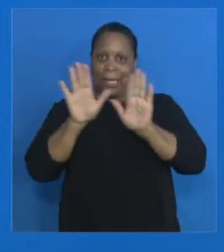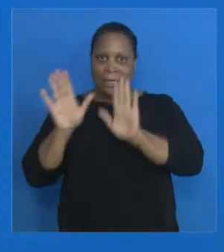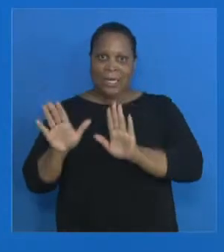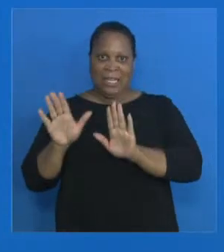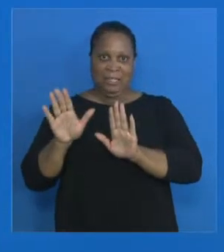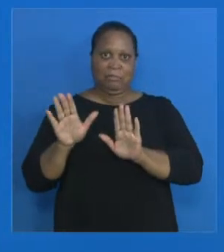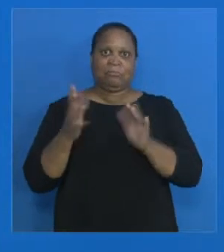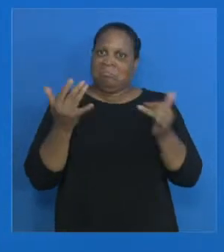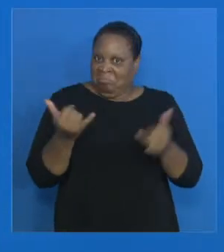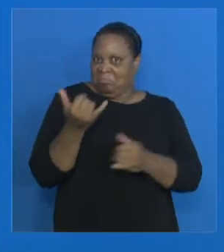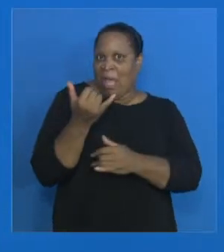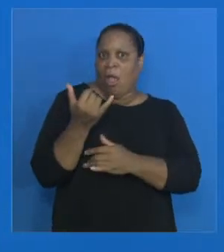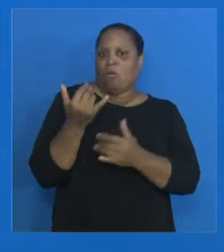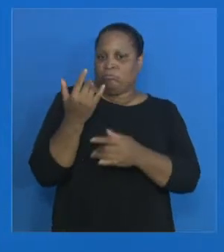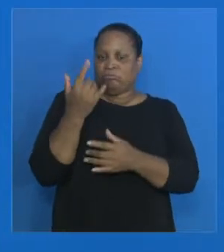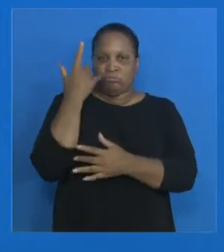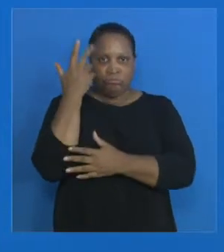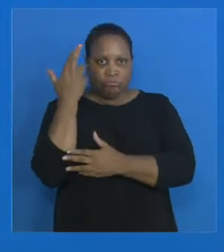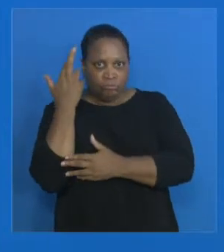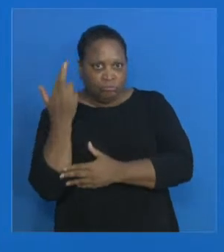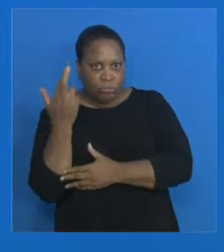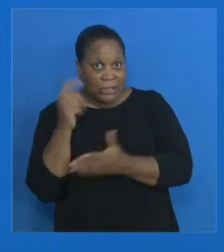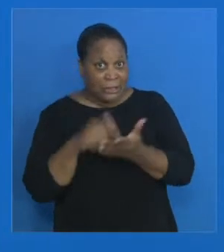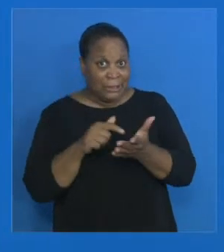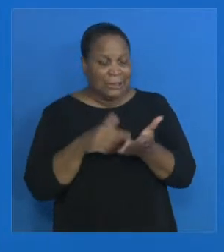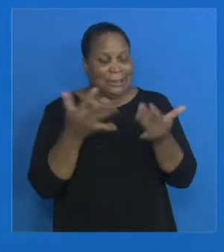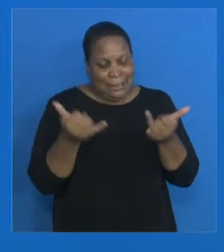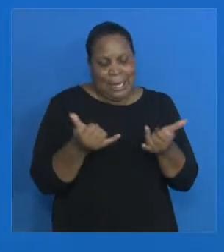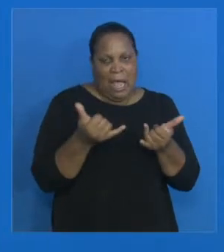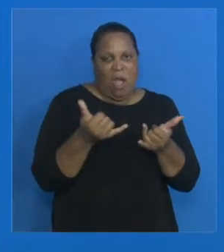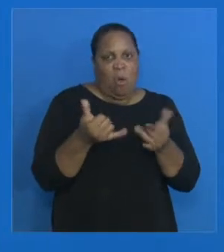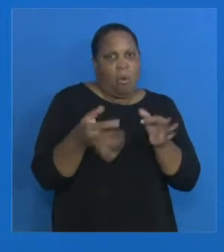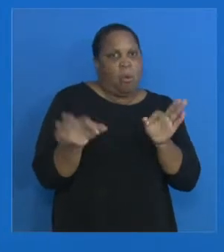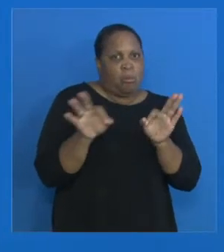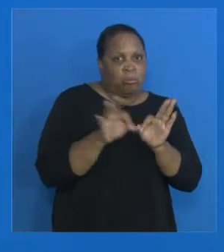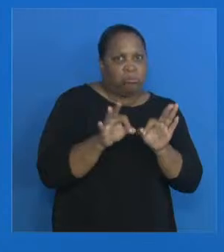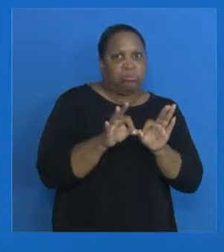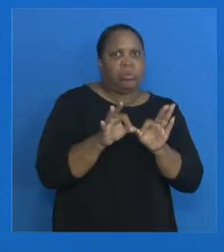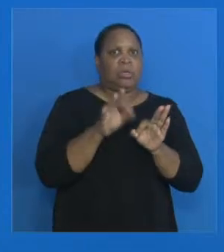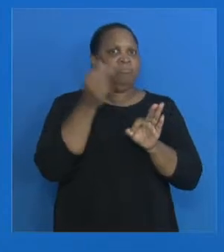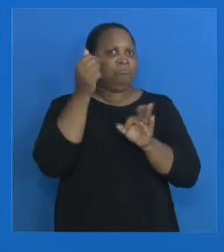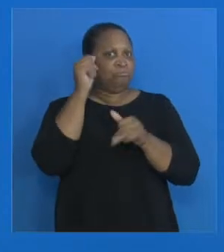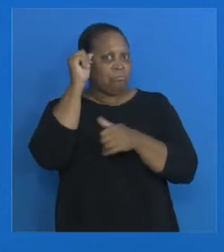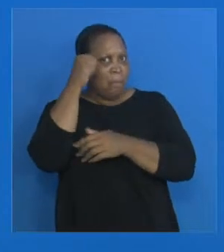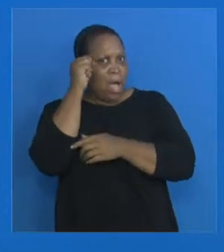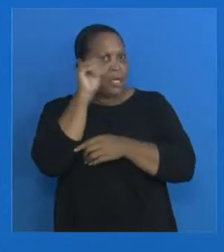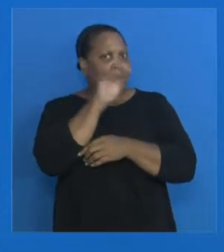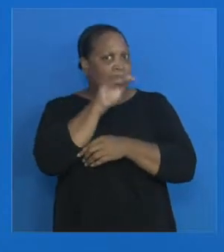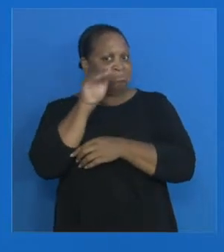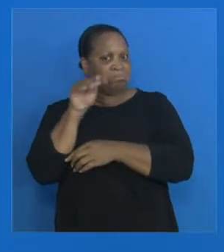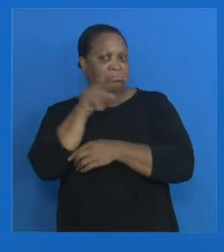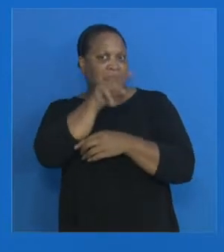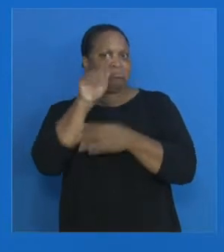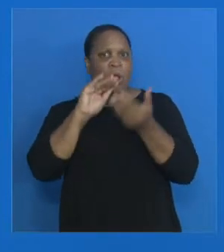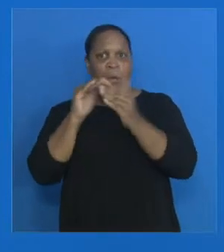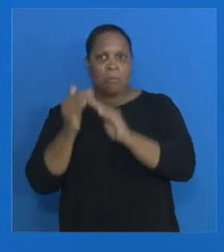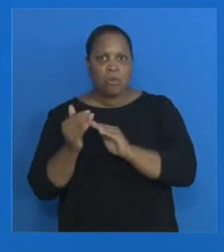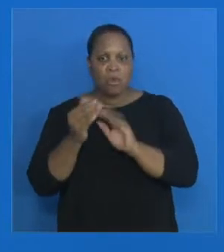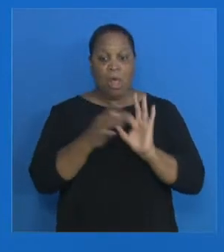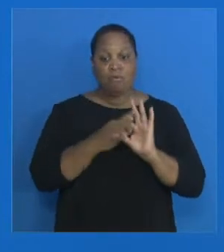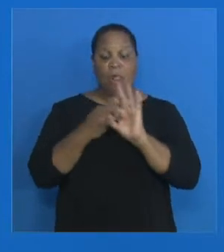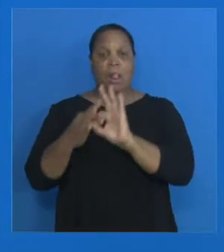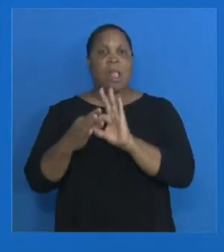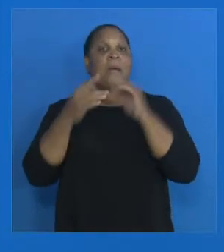of this, I want to issue some critical reminders to the community, particularly as it relates to